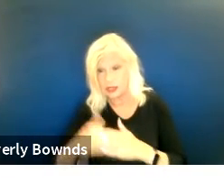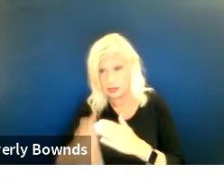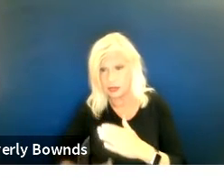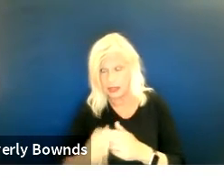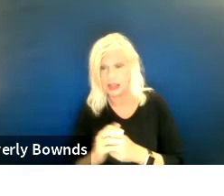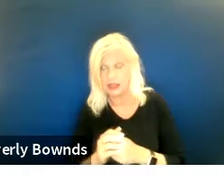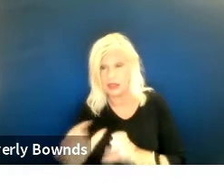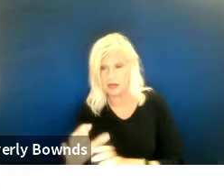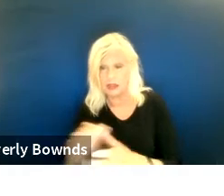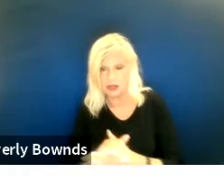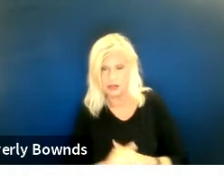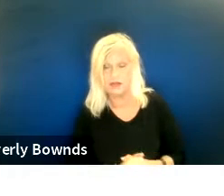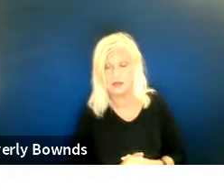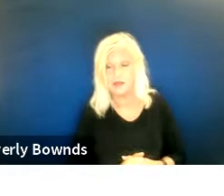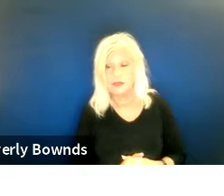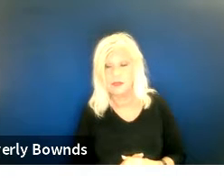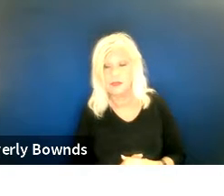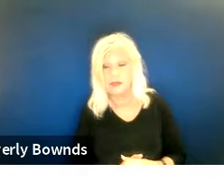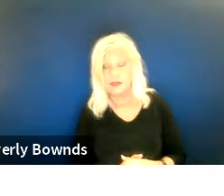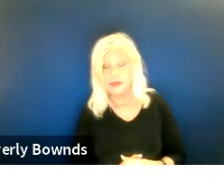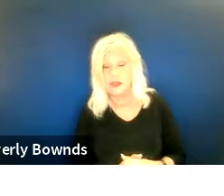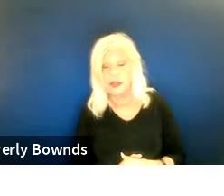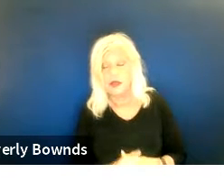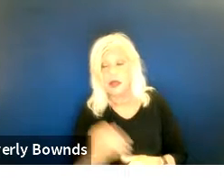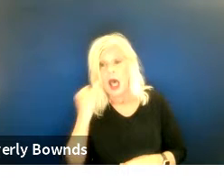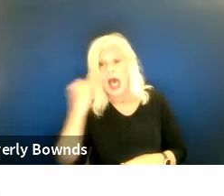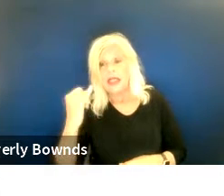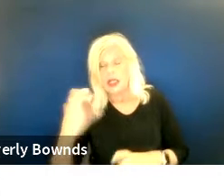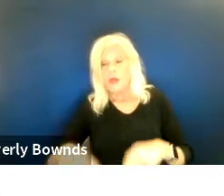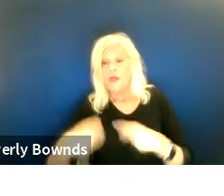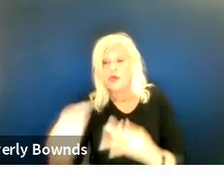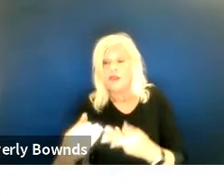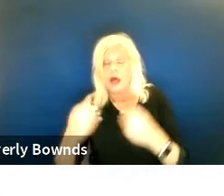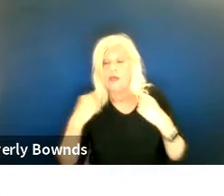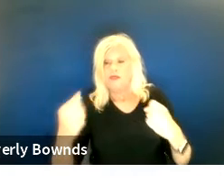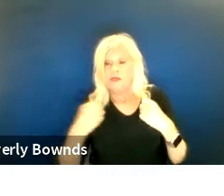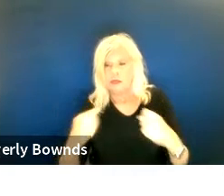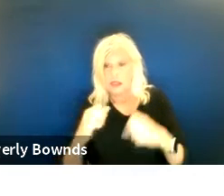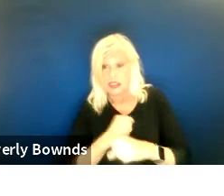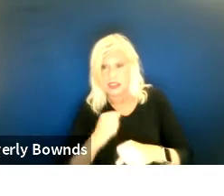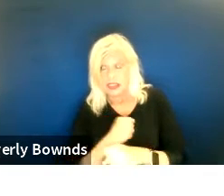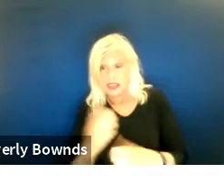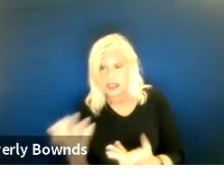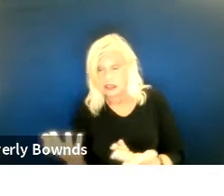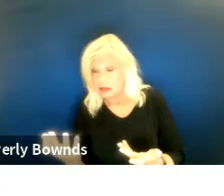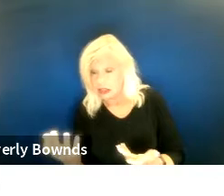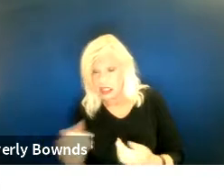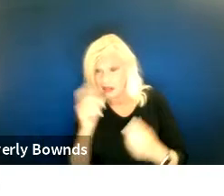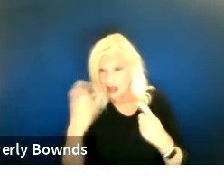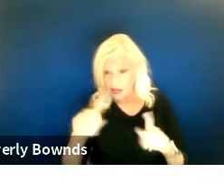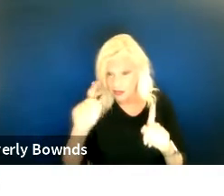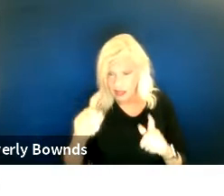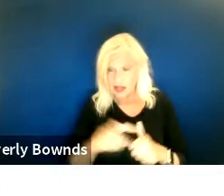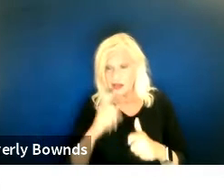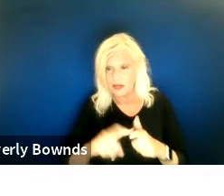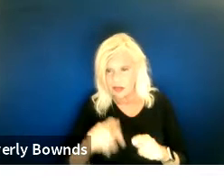intervention. The idea is that when an intervention is found to be statistically ineffective, the corresponding intervention